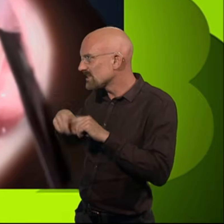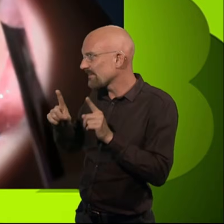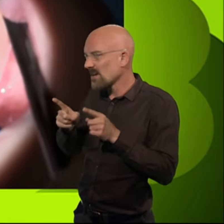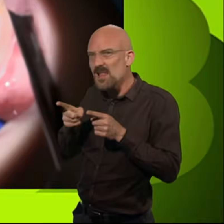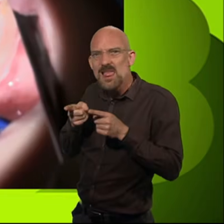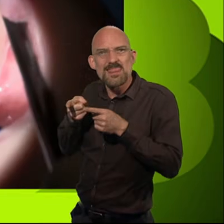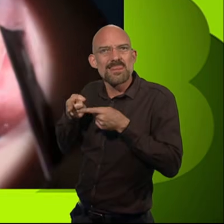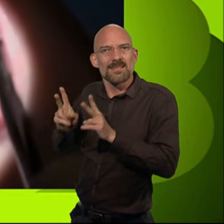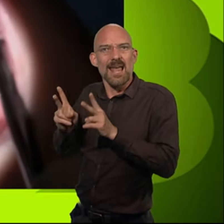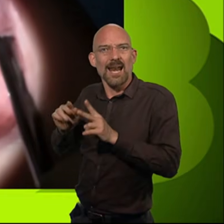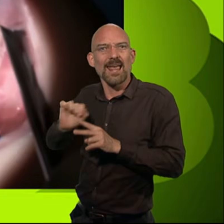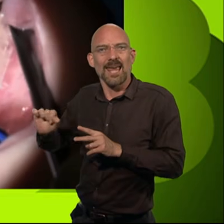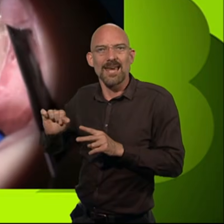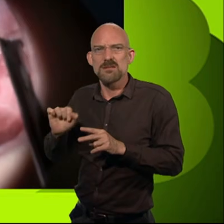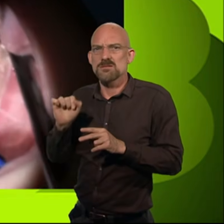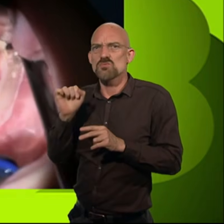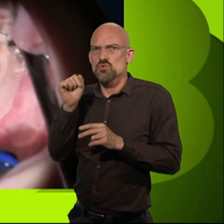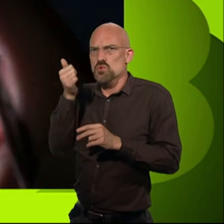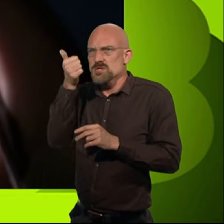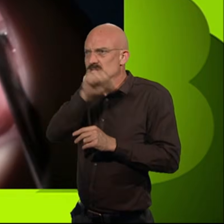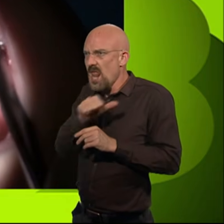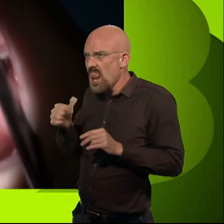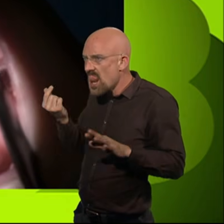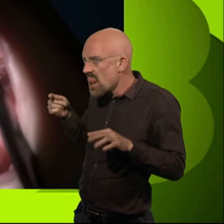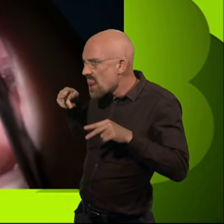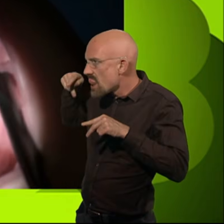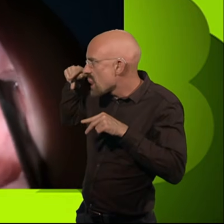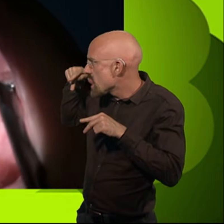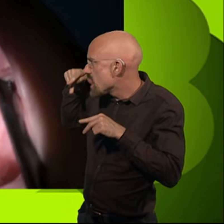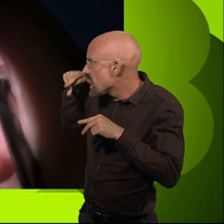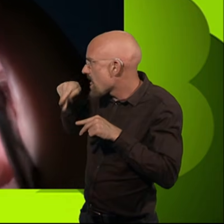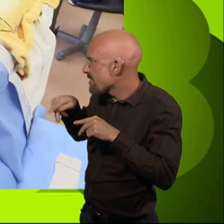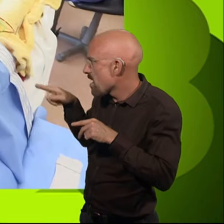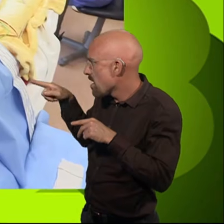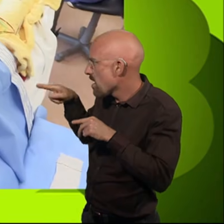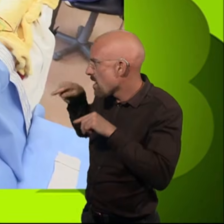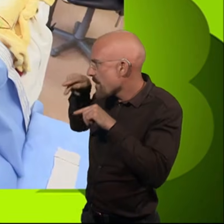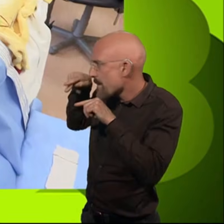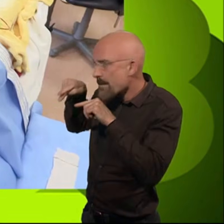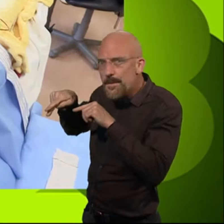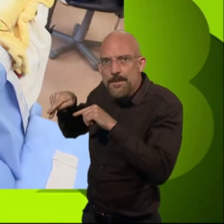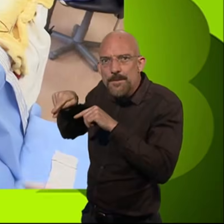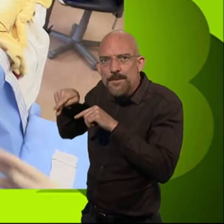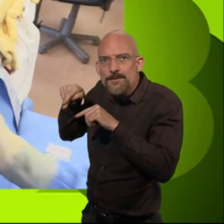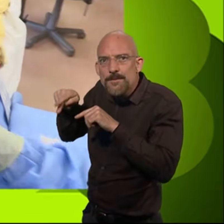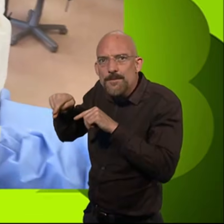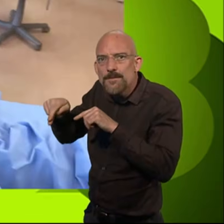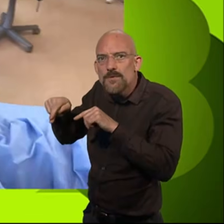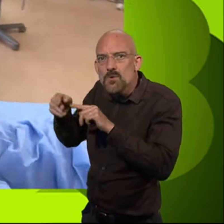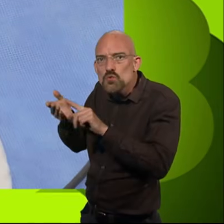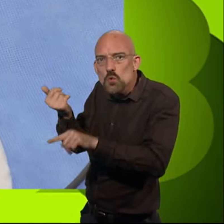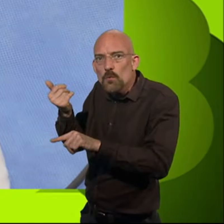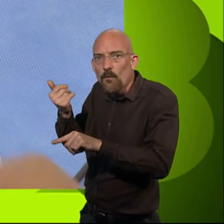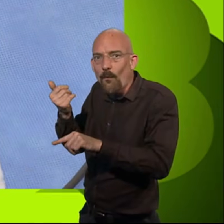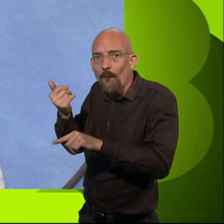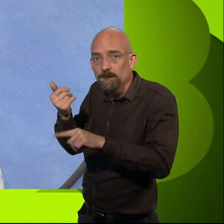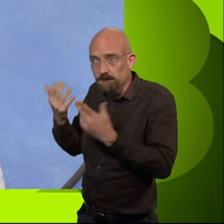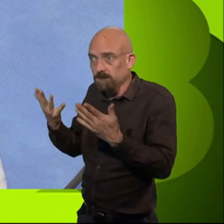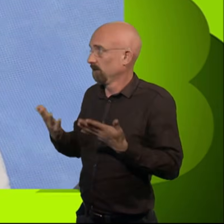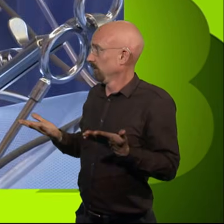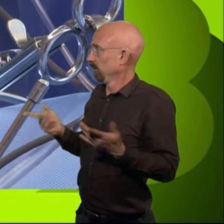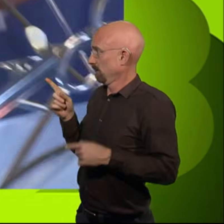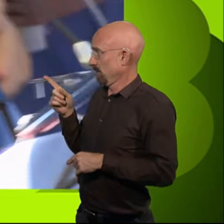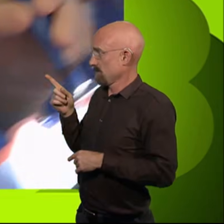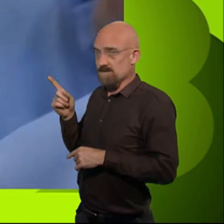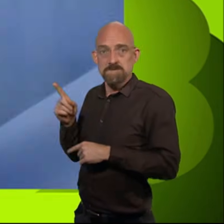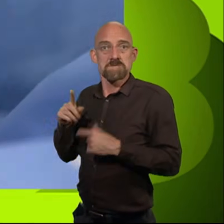this very clever probe to basically burn away the tissue so that she can remove it. And there we go, number